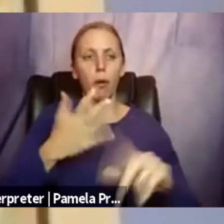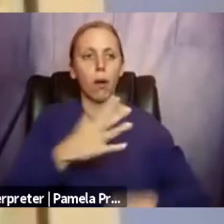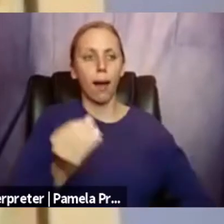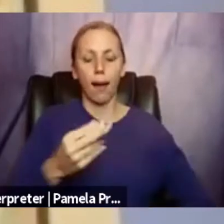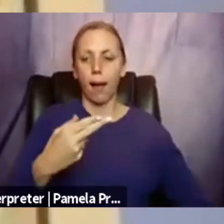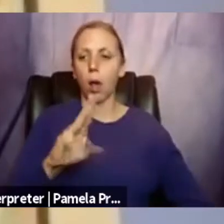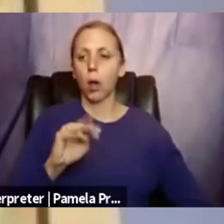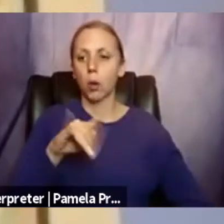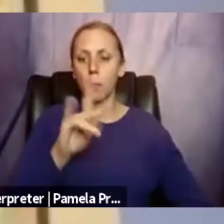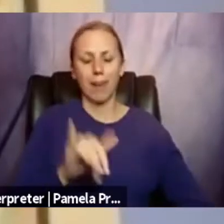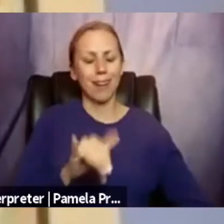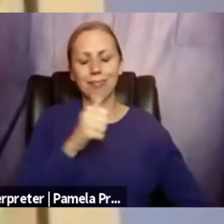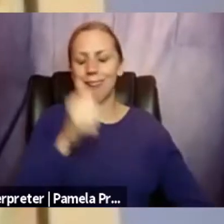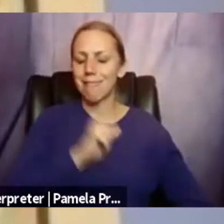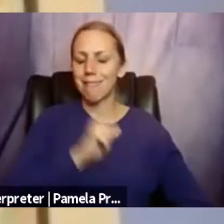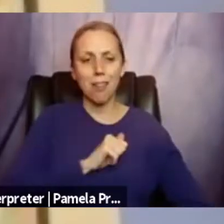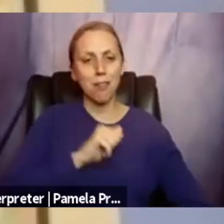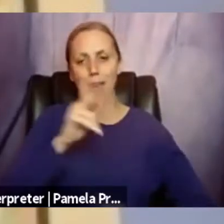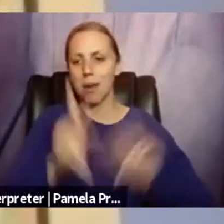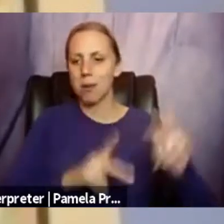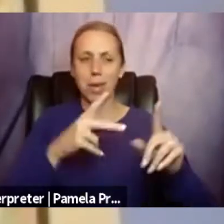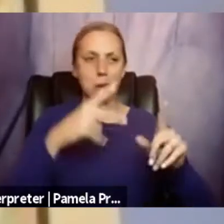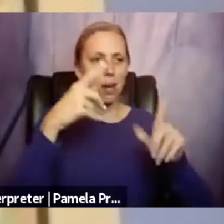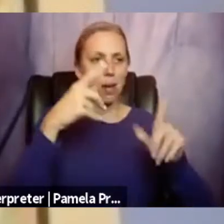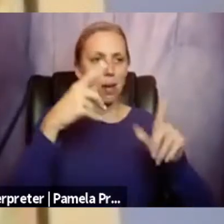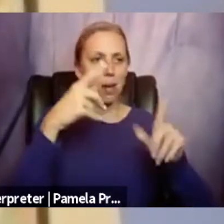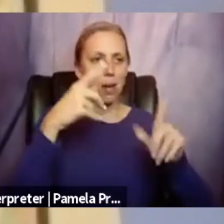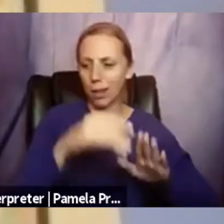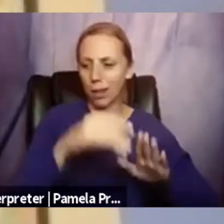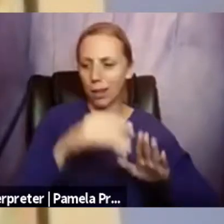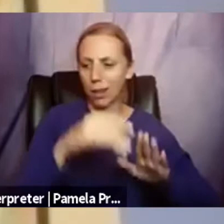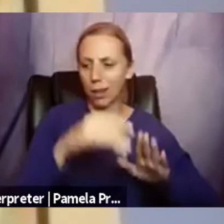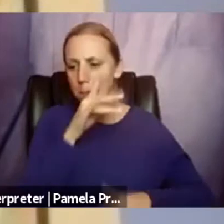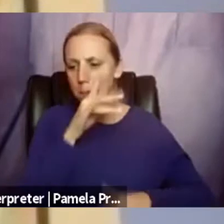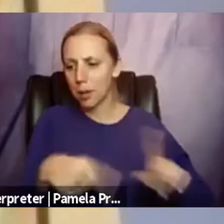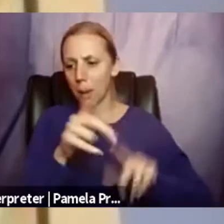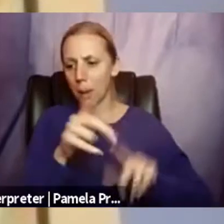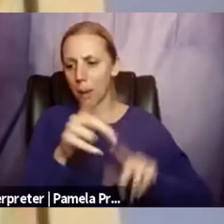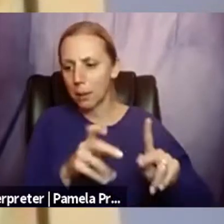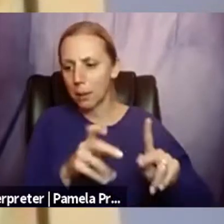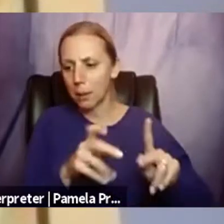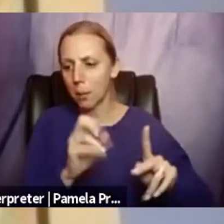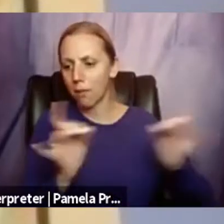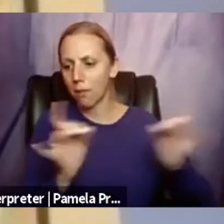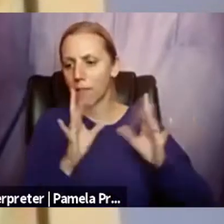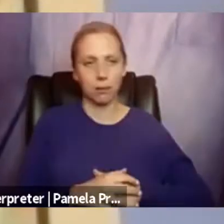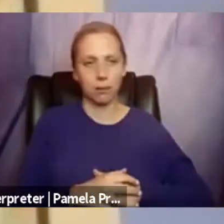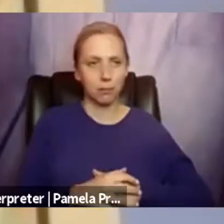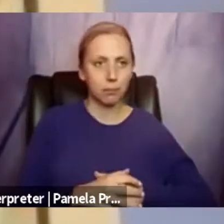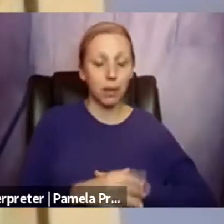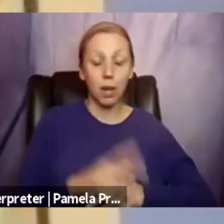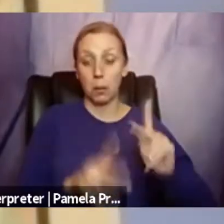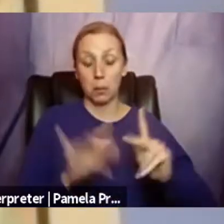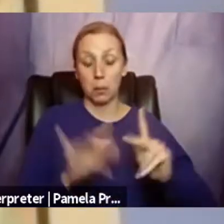and not tolerate speech that is disparaging, abusive, violent, or that is intended to defame someone's